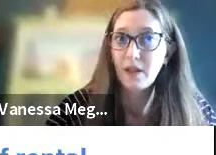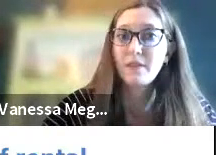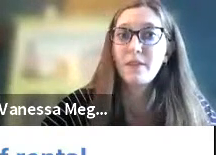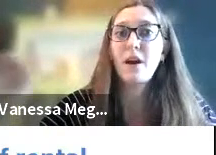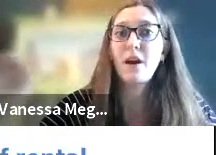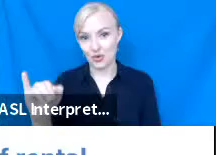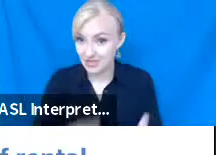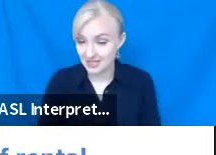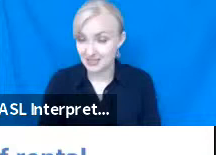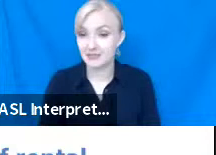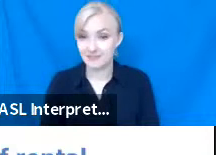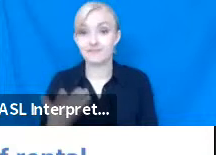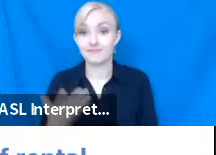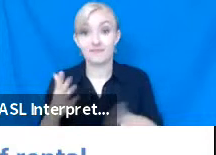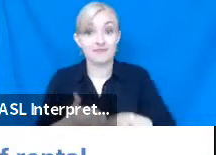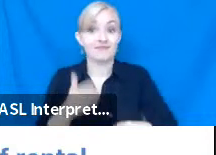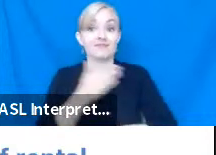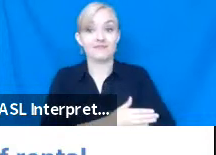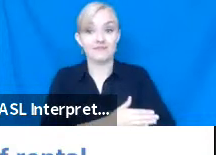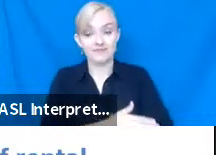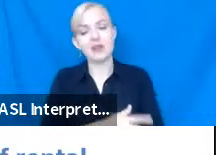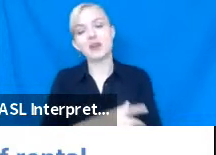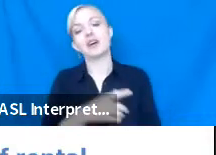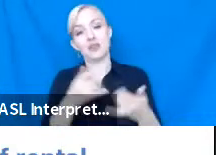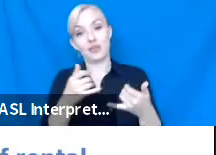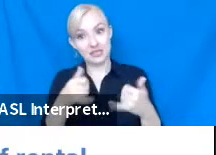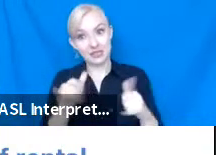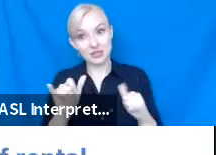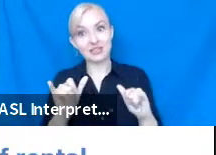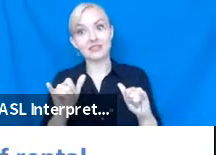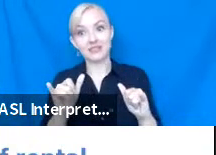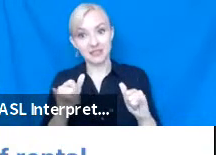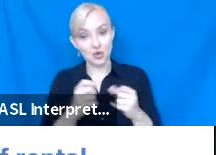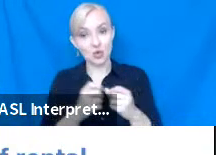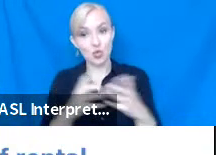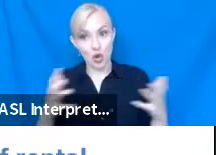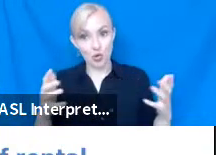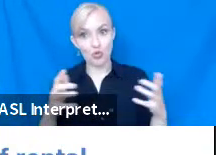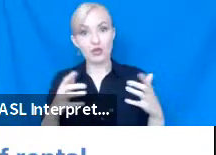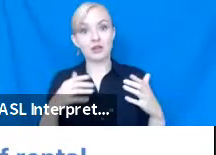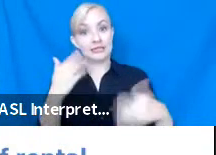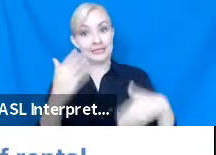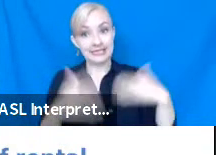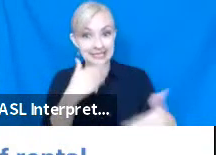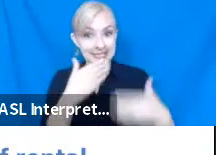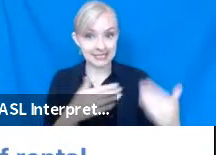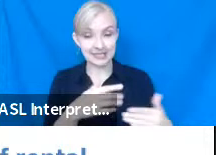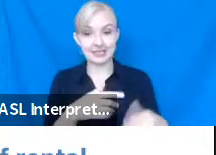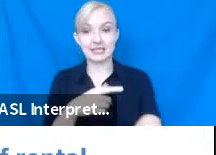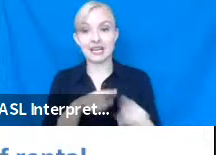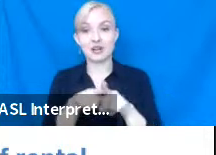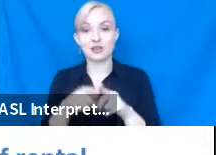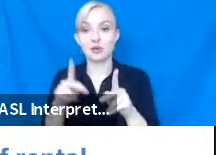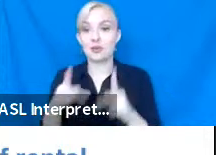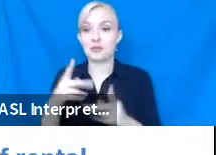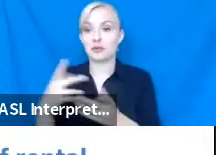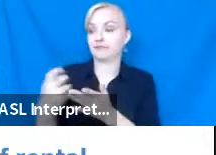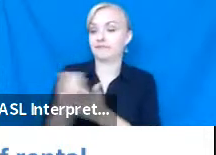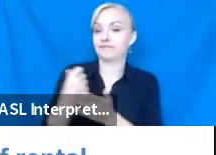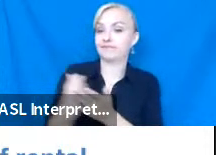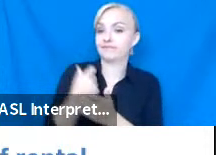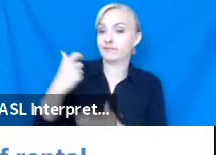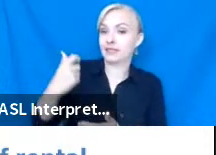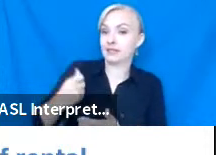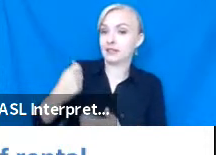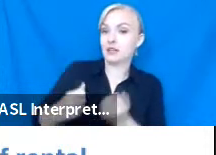So there is growth, there's momentum, and grantees are increasing their ability